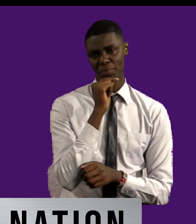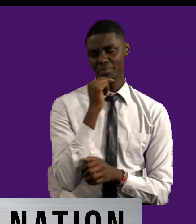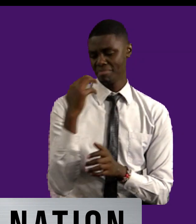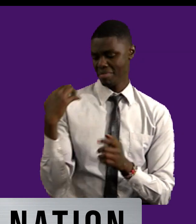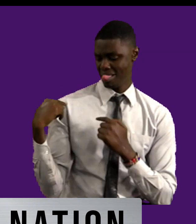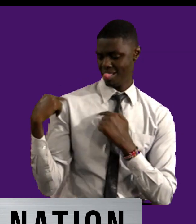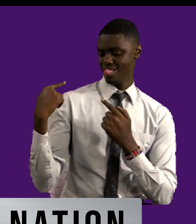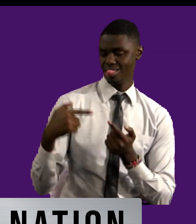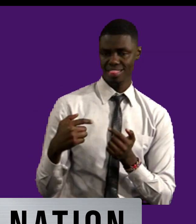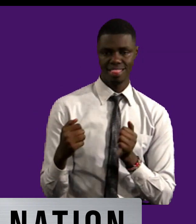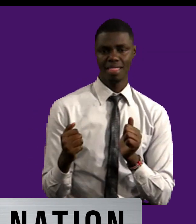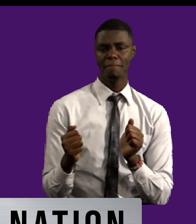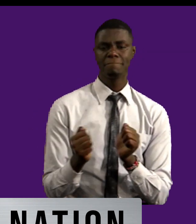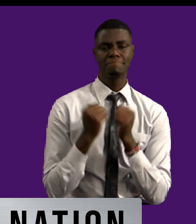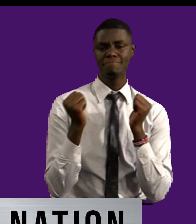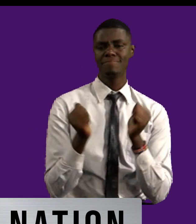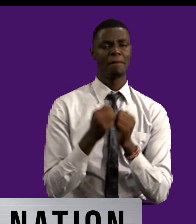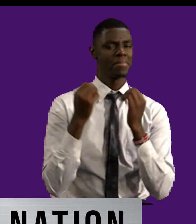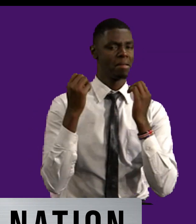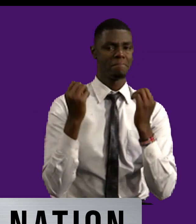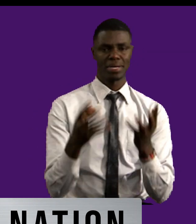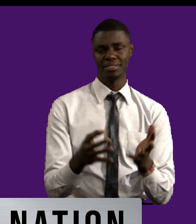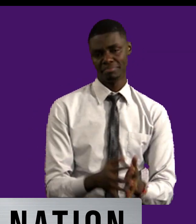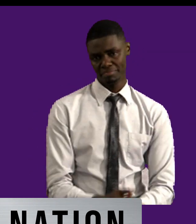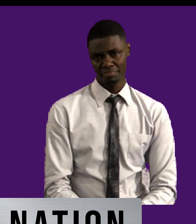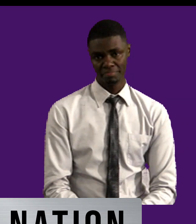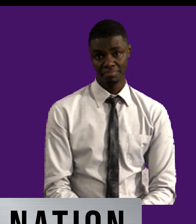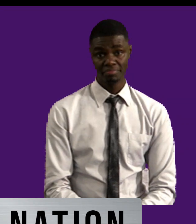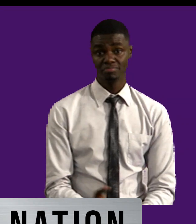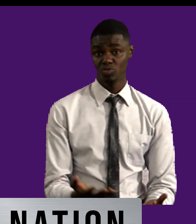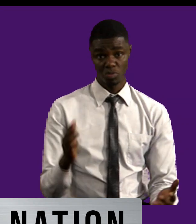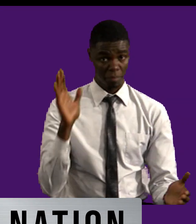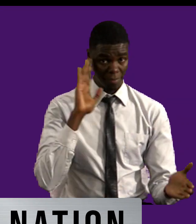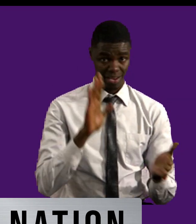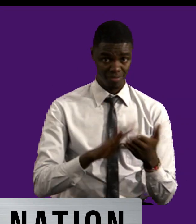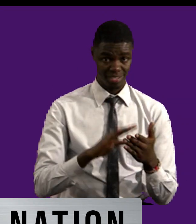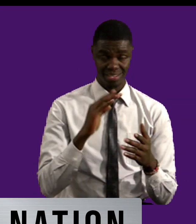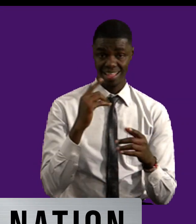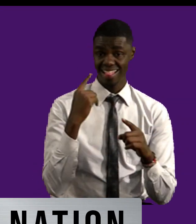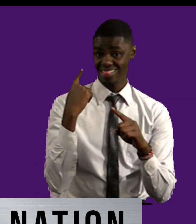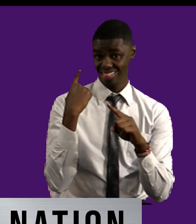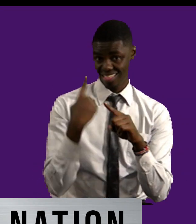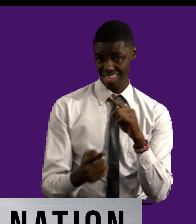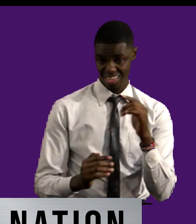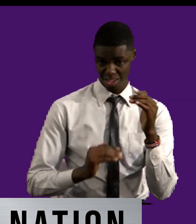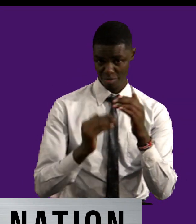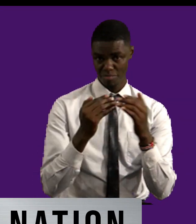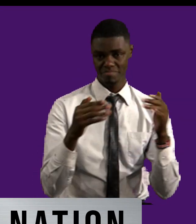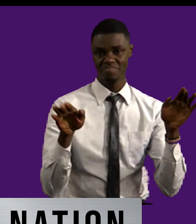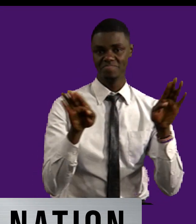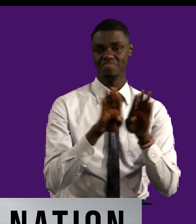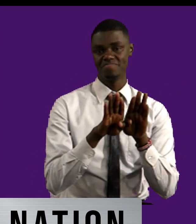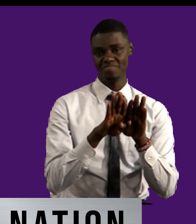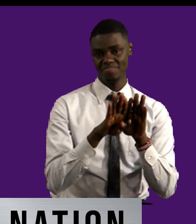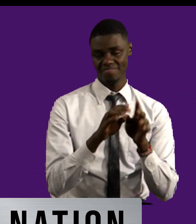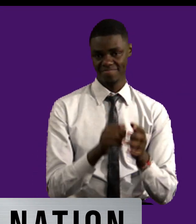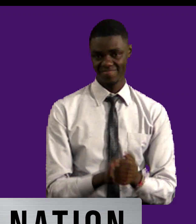much has happened. Hey, believe it or not, the year is almost ending.